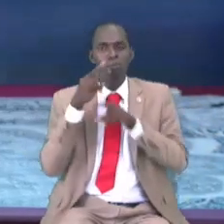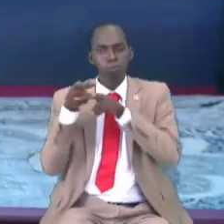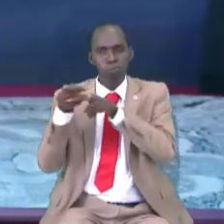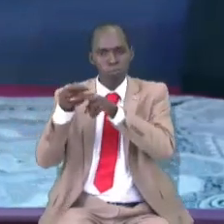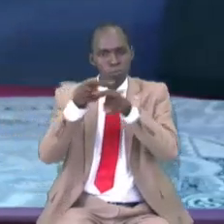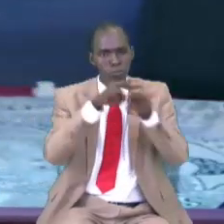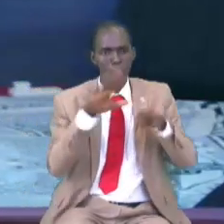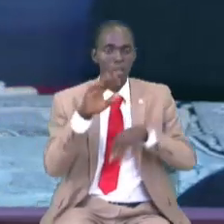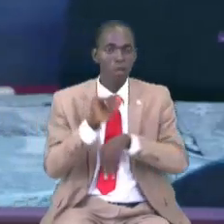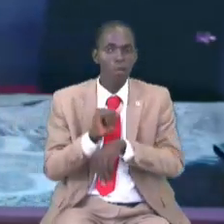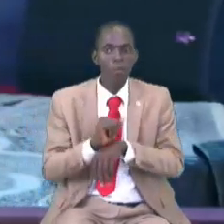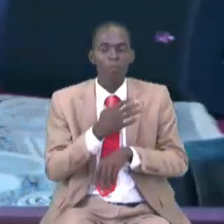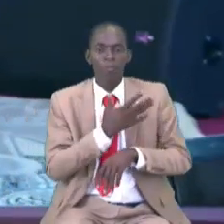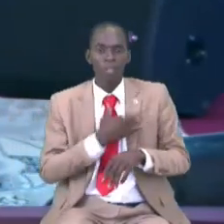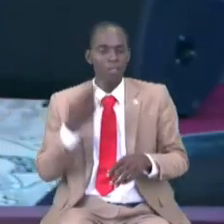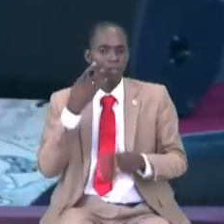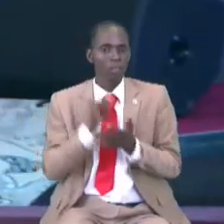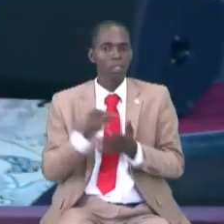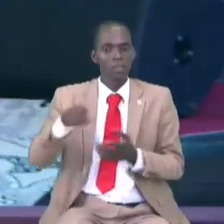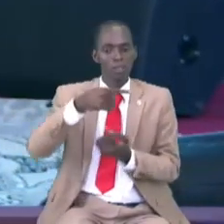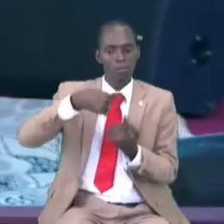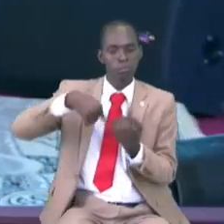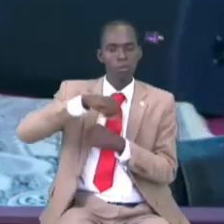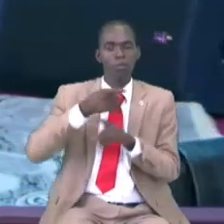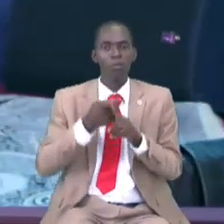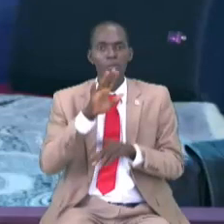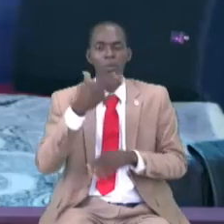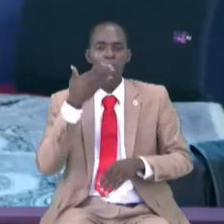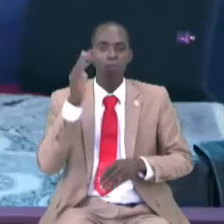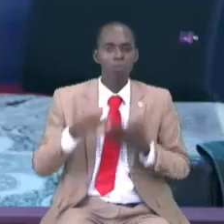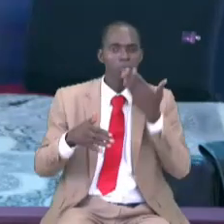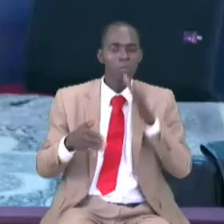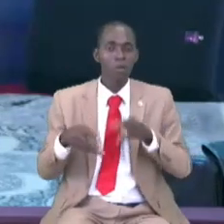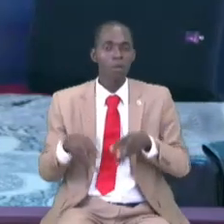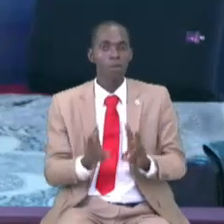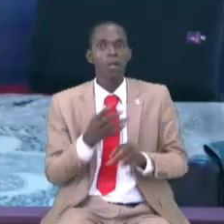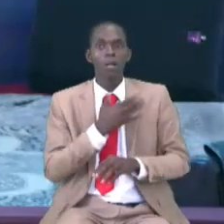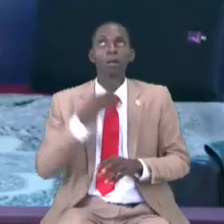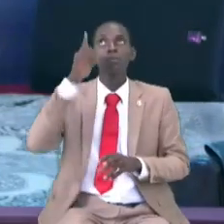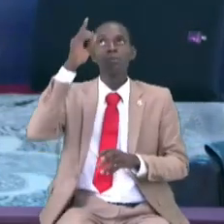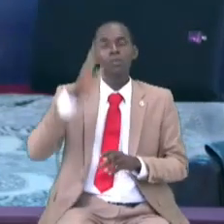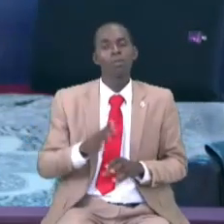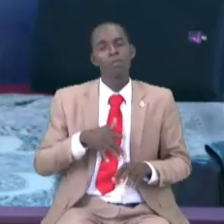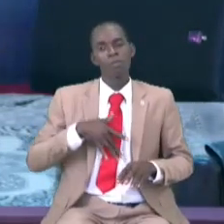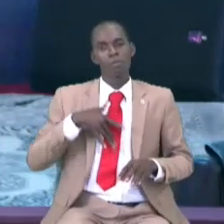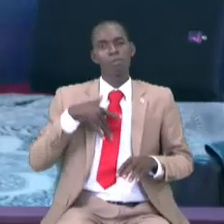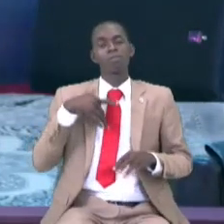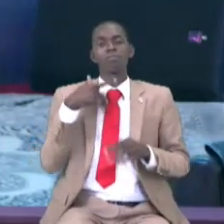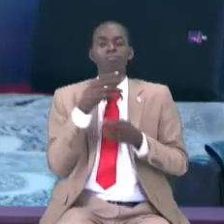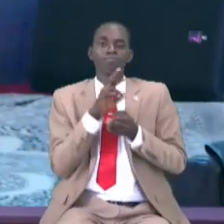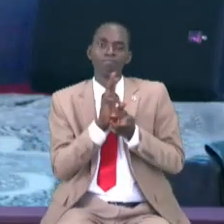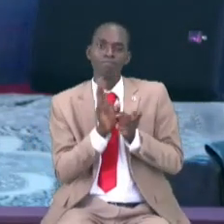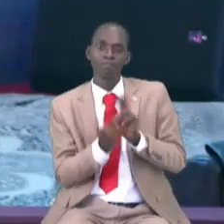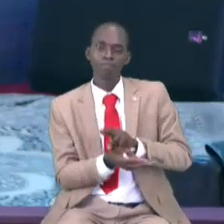And God repented of the evil that he had said that he would